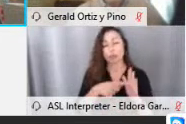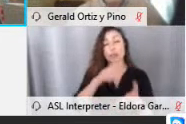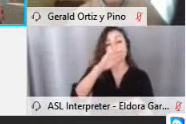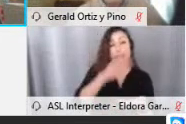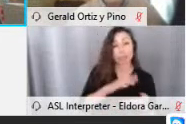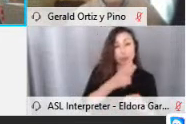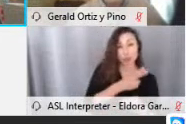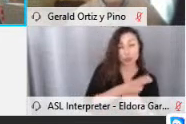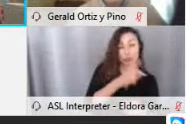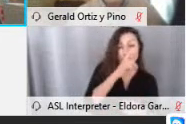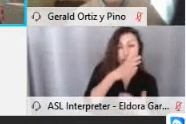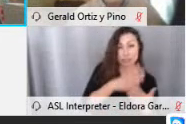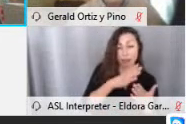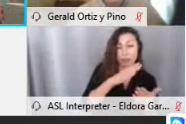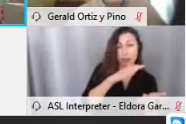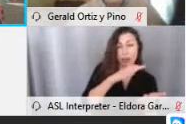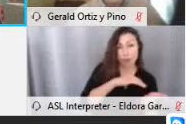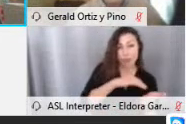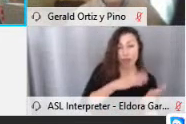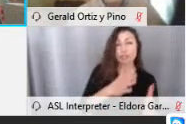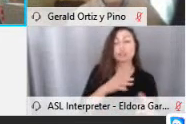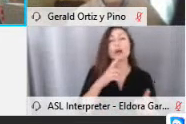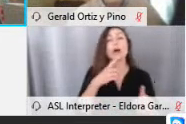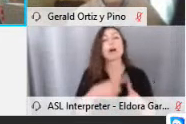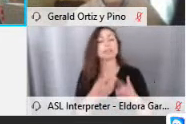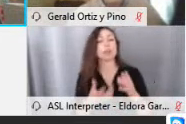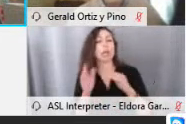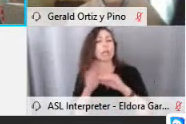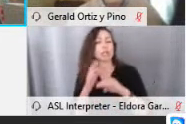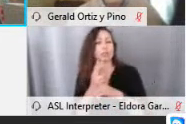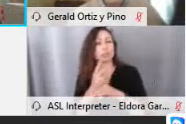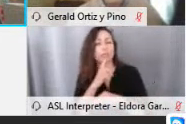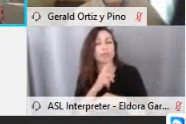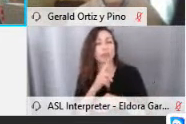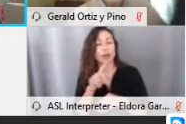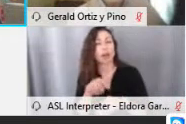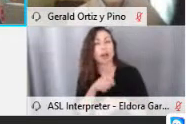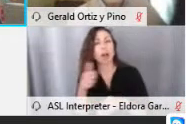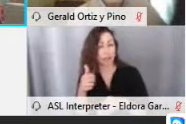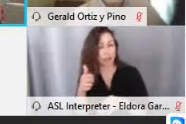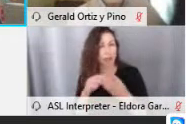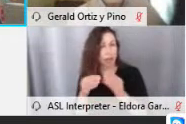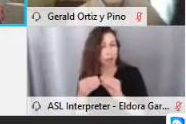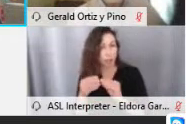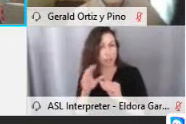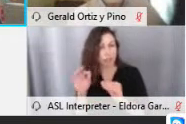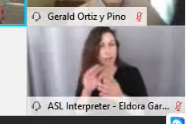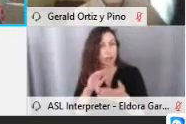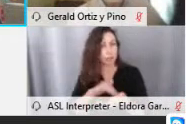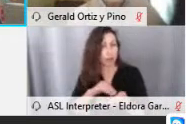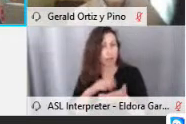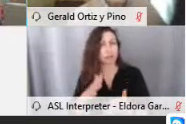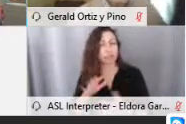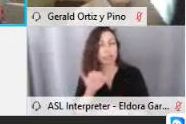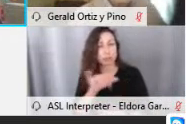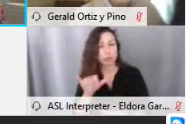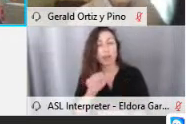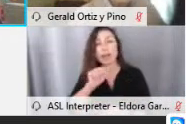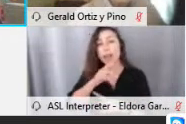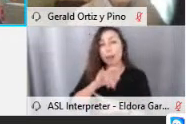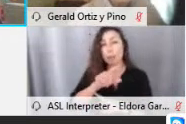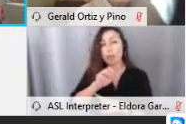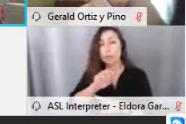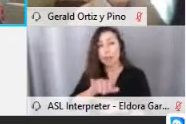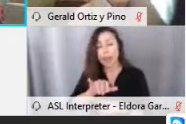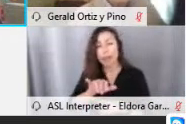decreased utilization for some providers, there was also increased utilization for a significant number of providers as well. April and